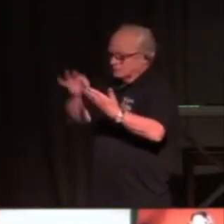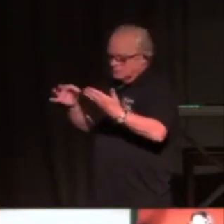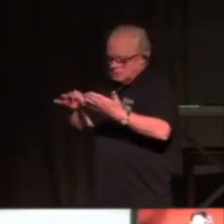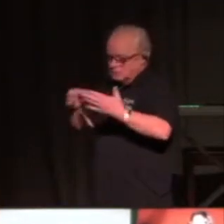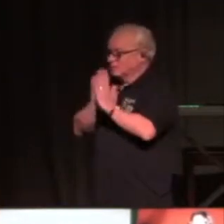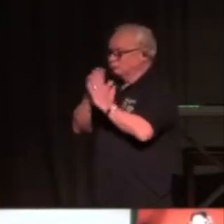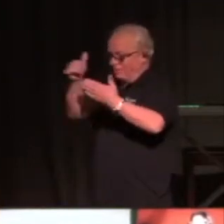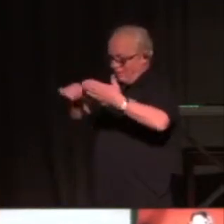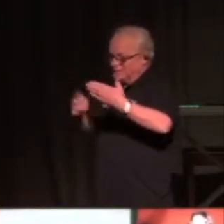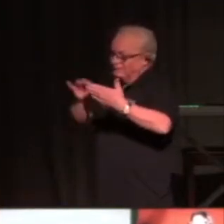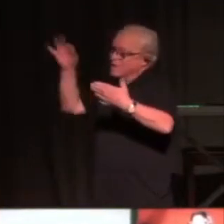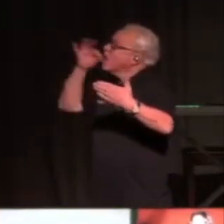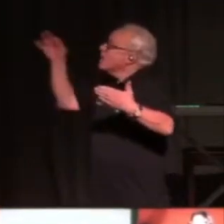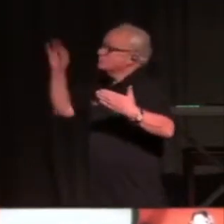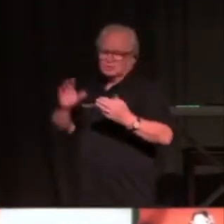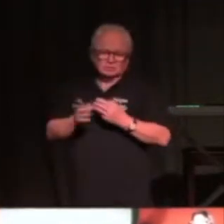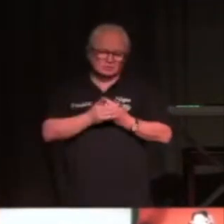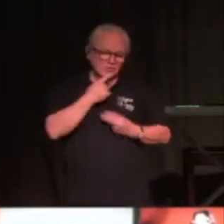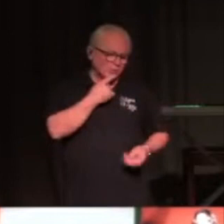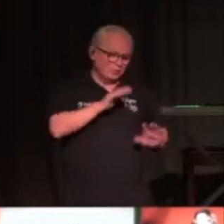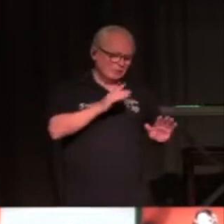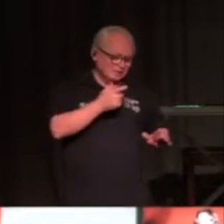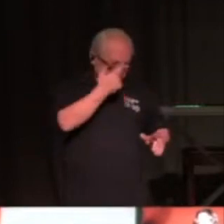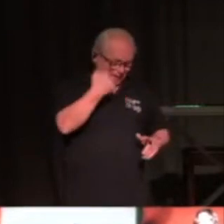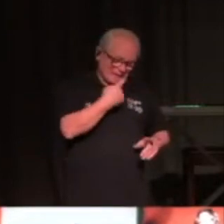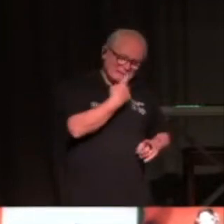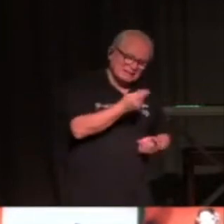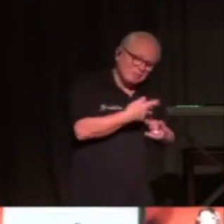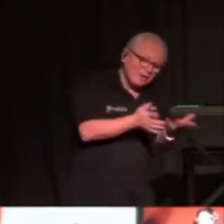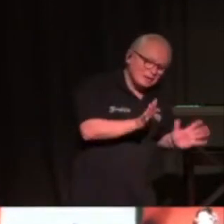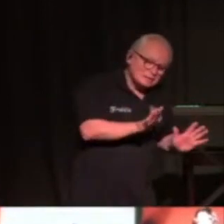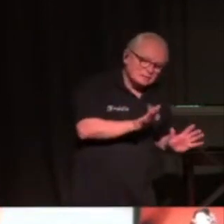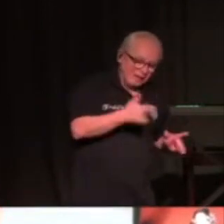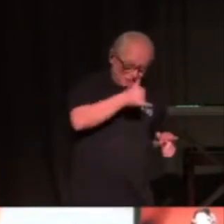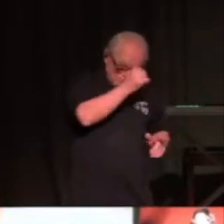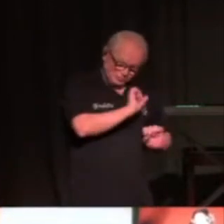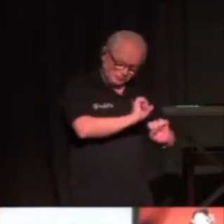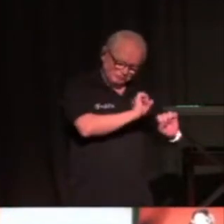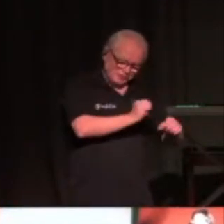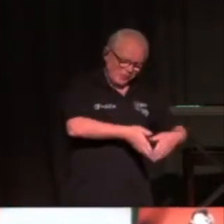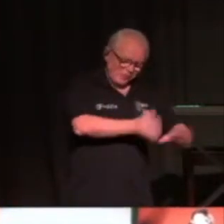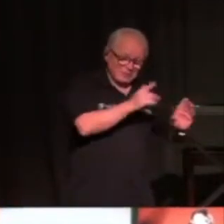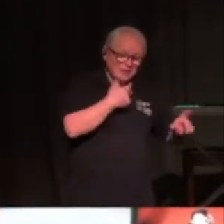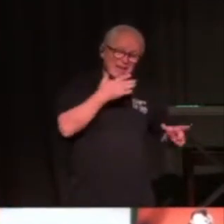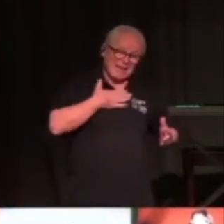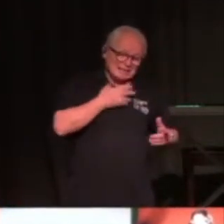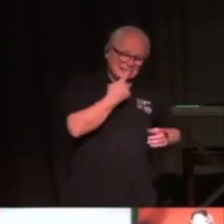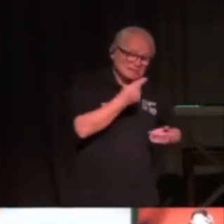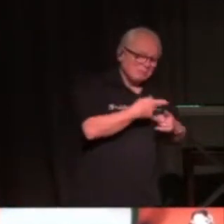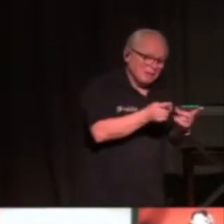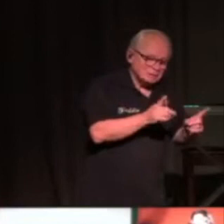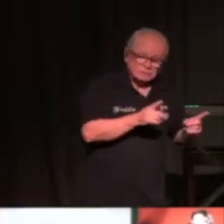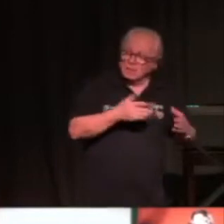looking, hold on, just wait a minute. Can I say something? I know you're off doing your thing, but can I say a wee thing?